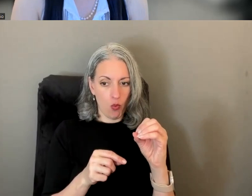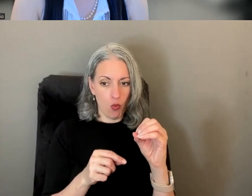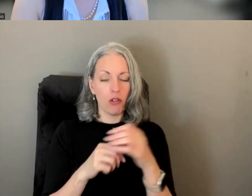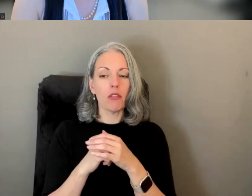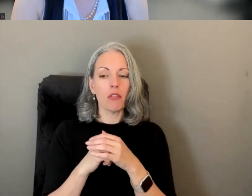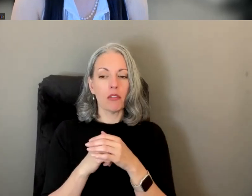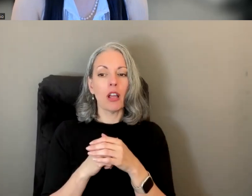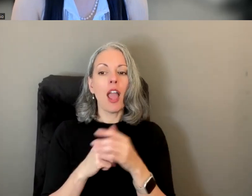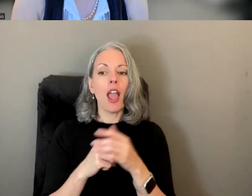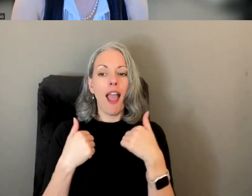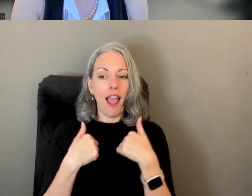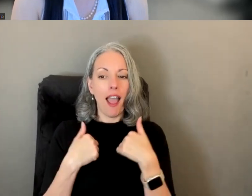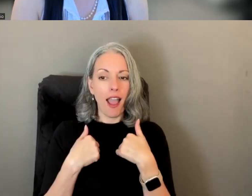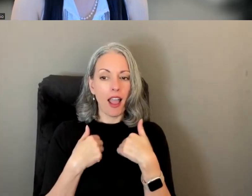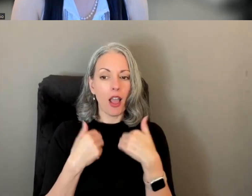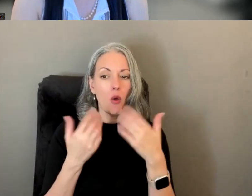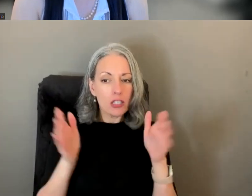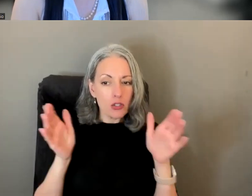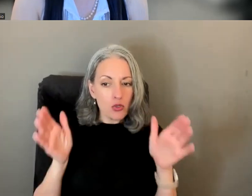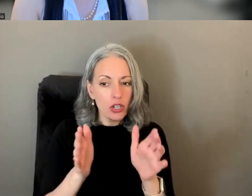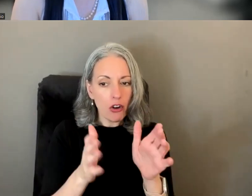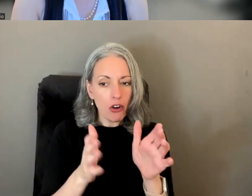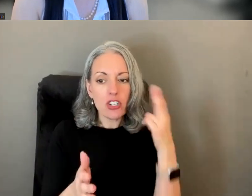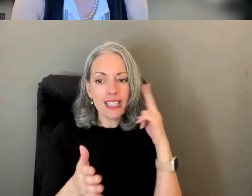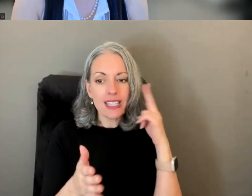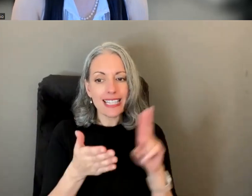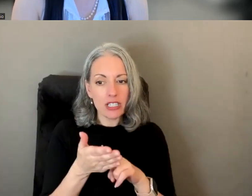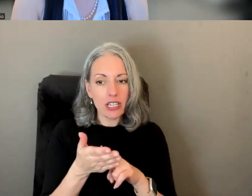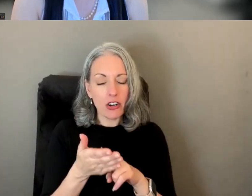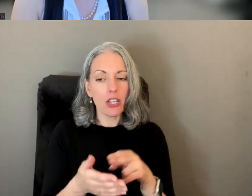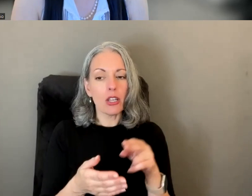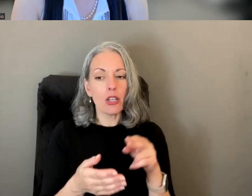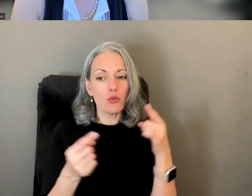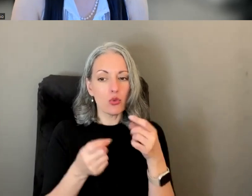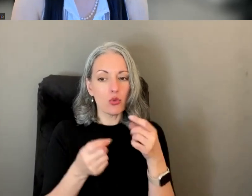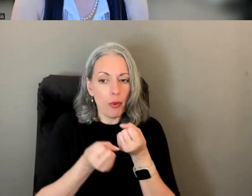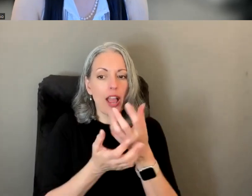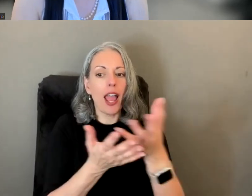then I want to encourage the secretary to provide